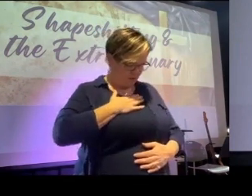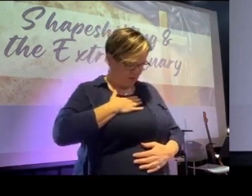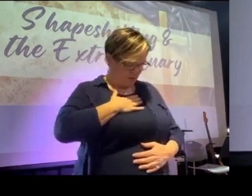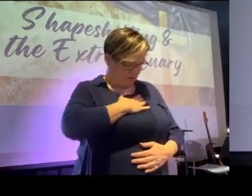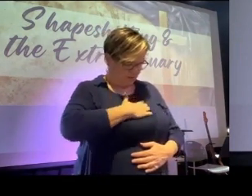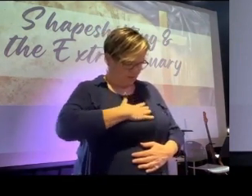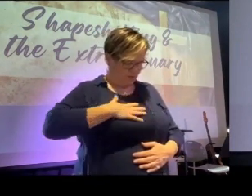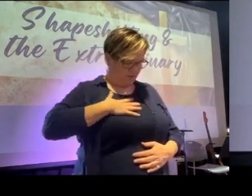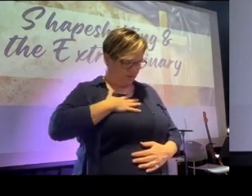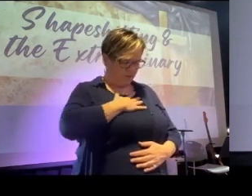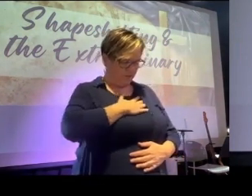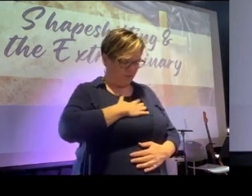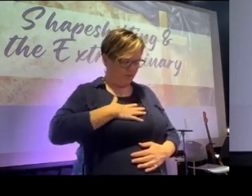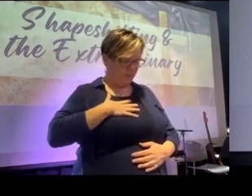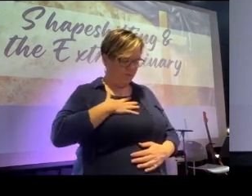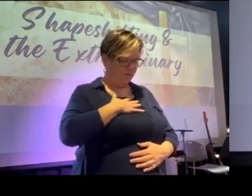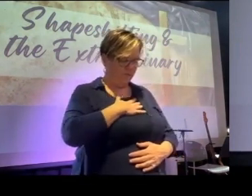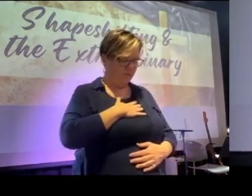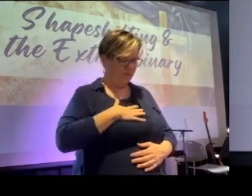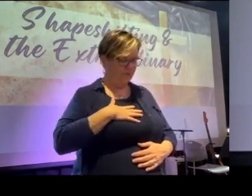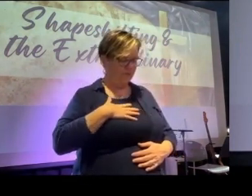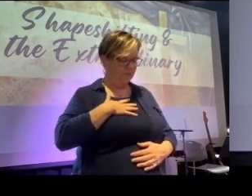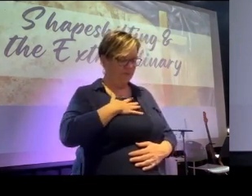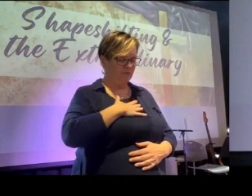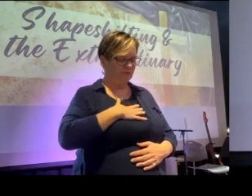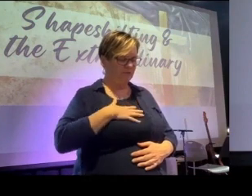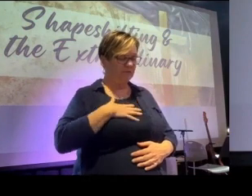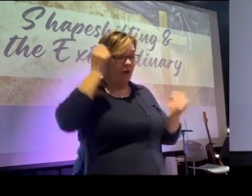And simply feel.